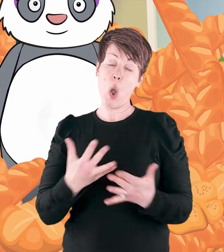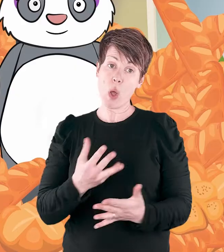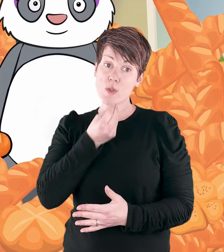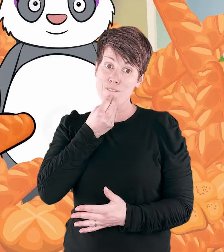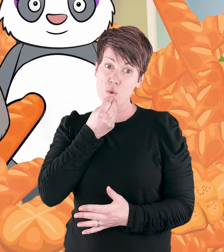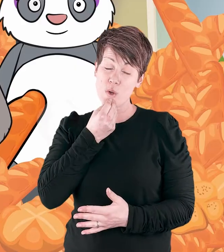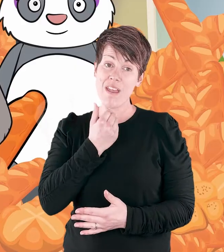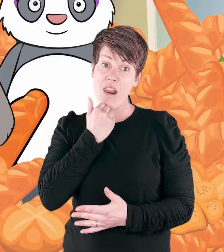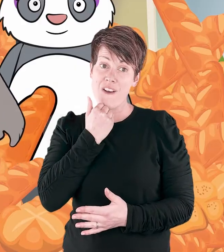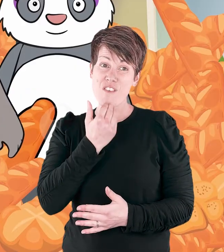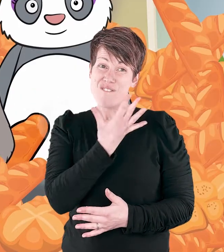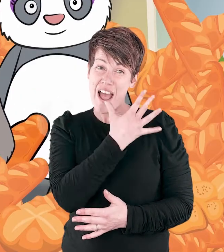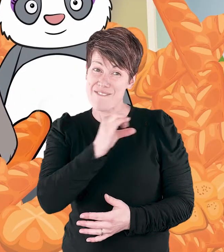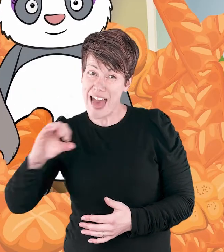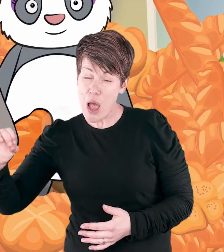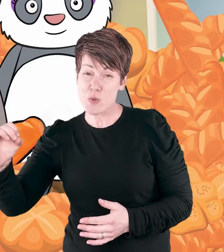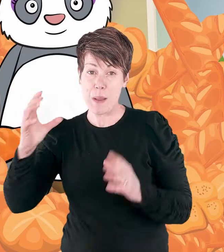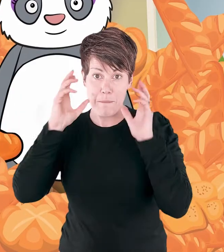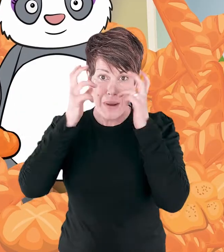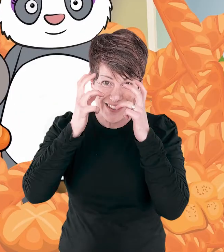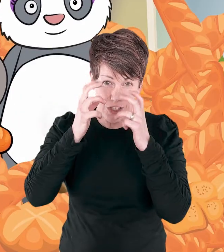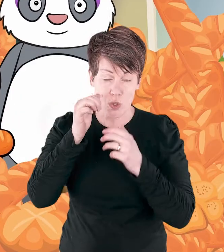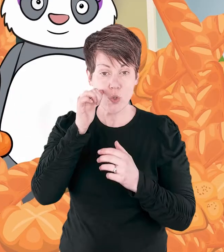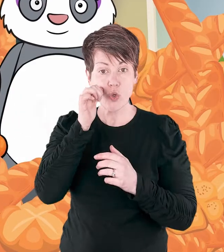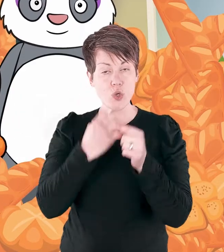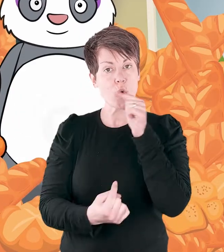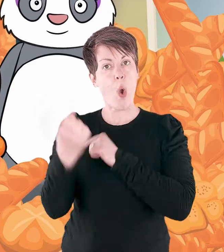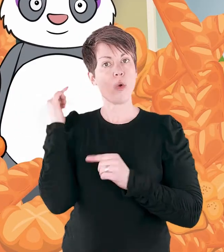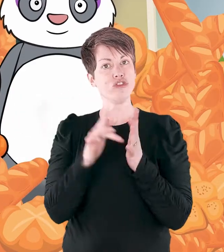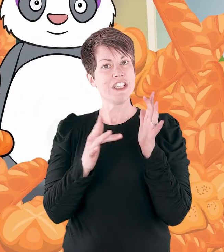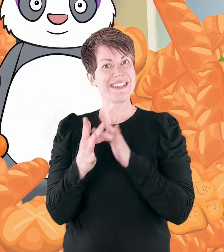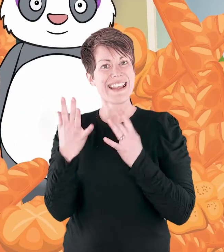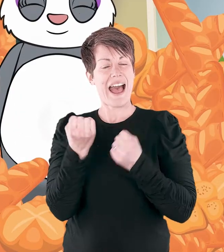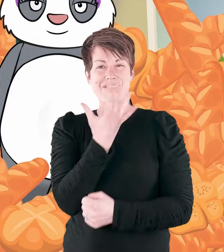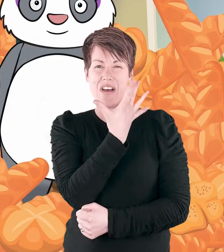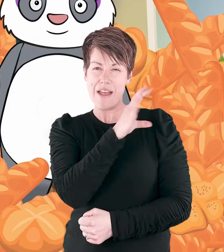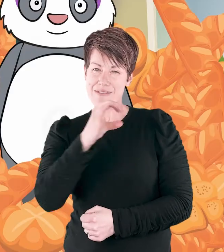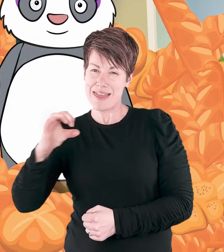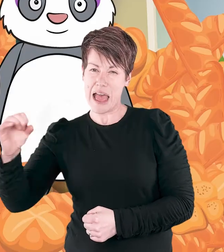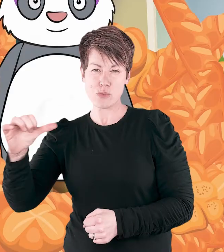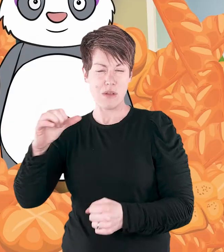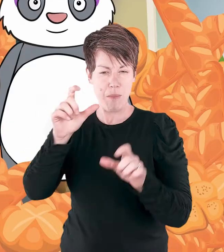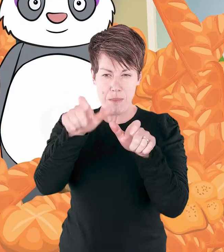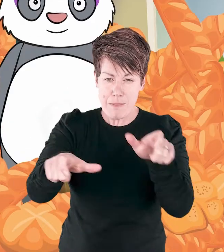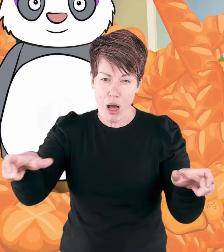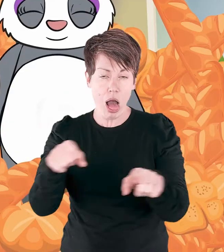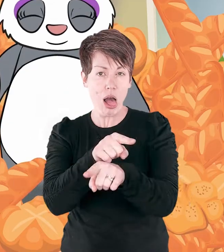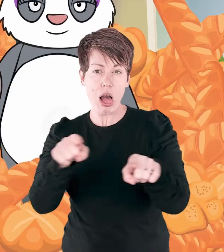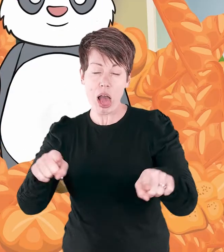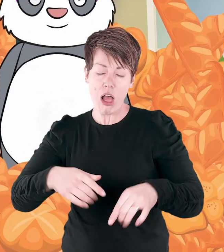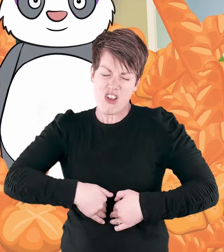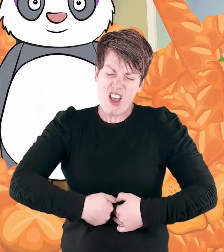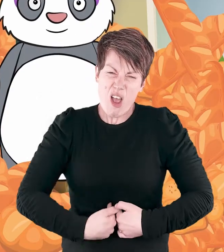to feed 5,000 pandas. You know that one time Jesus was with 5,000 very hungry people who didn't